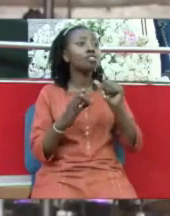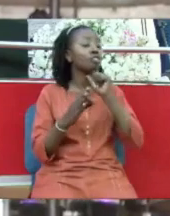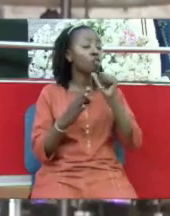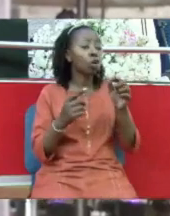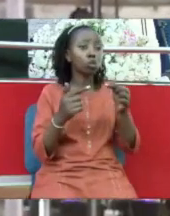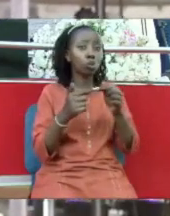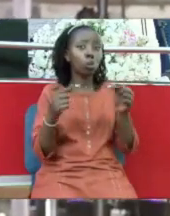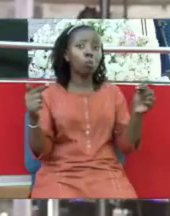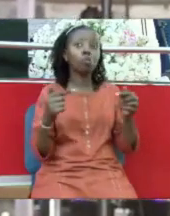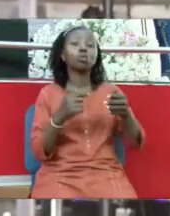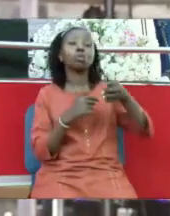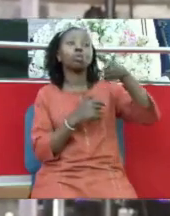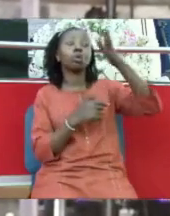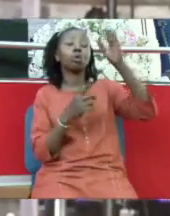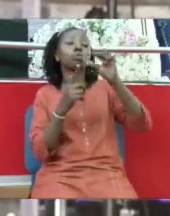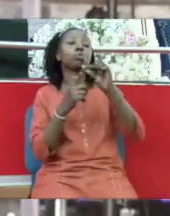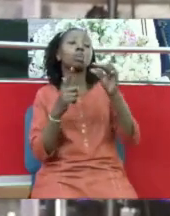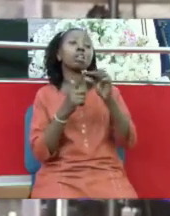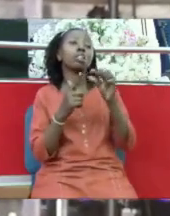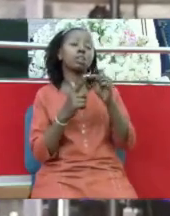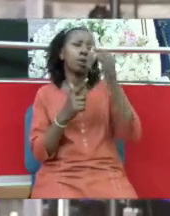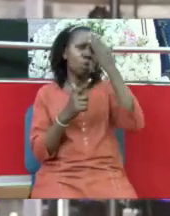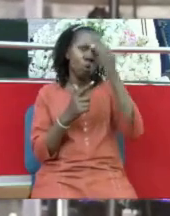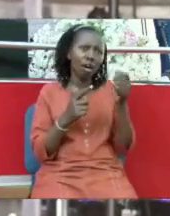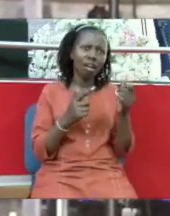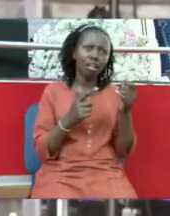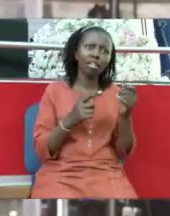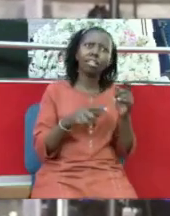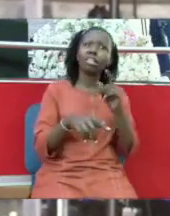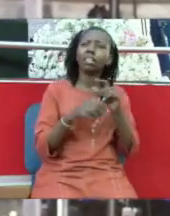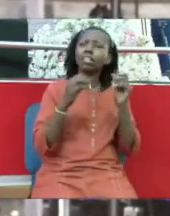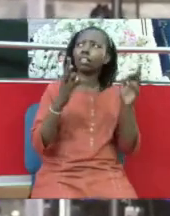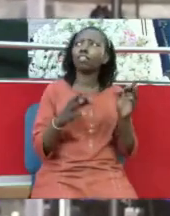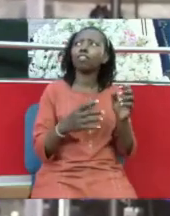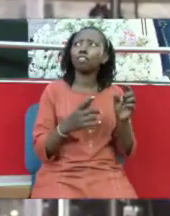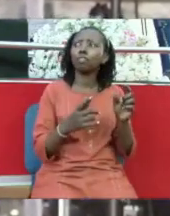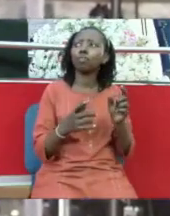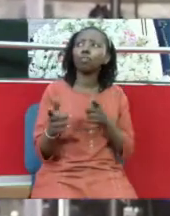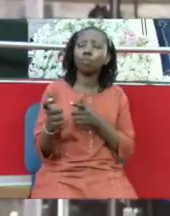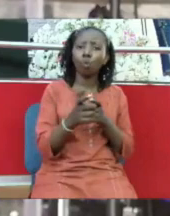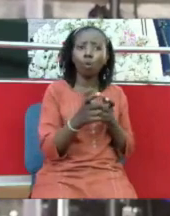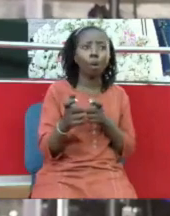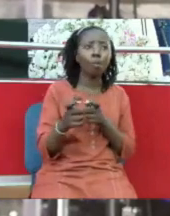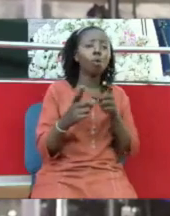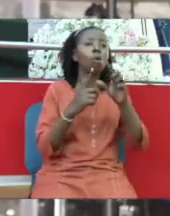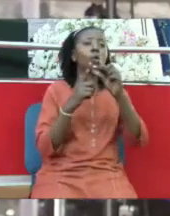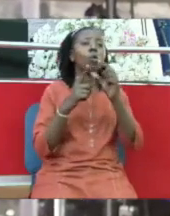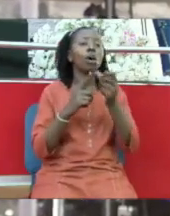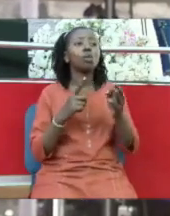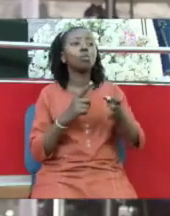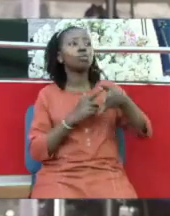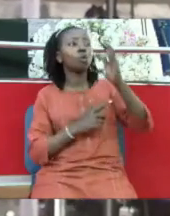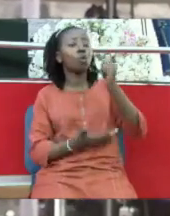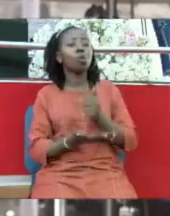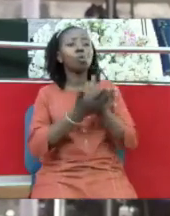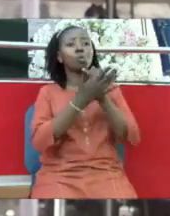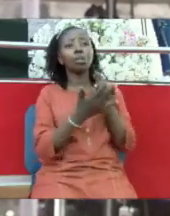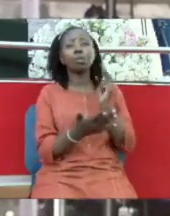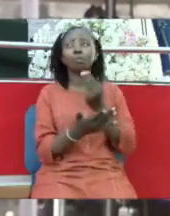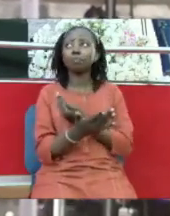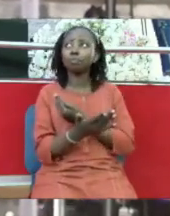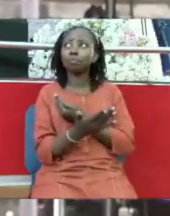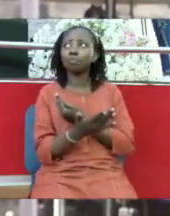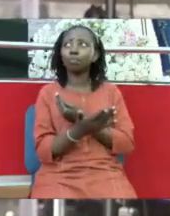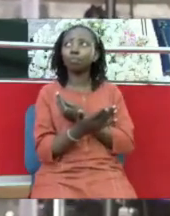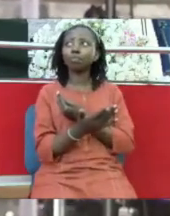of God. Because as a weapon, the word of God is able to help us